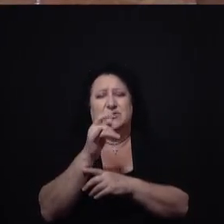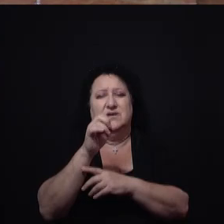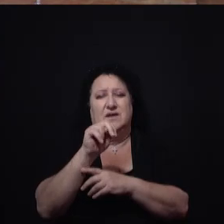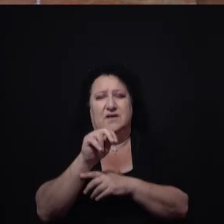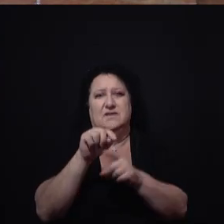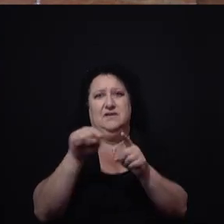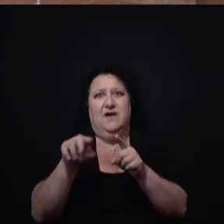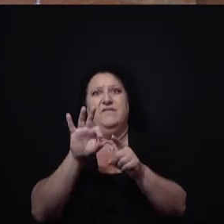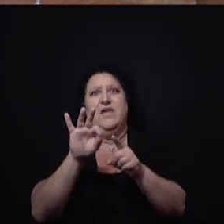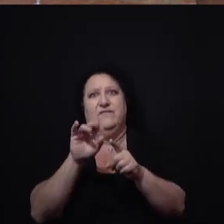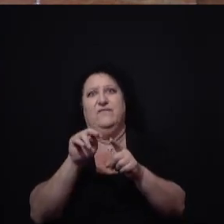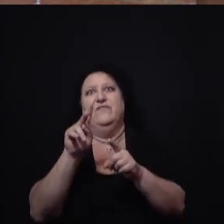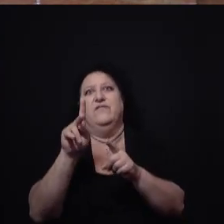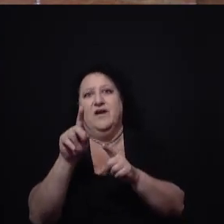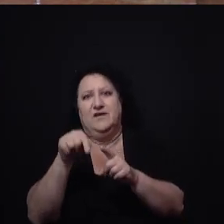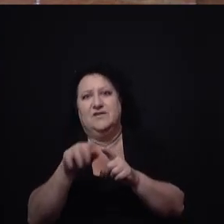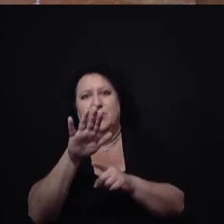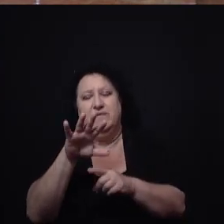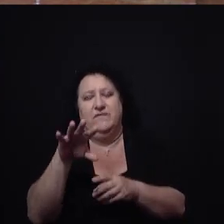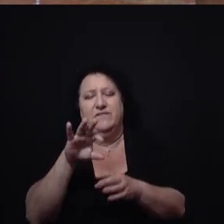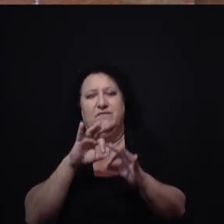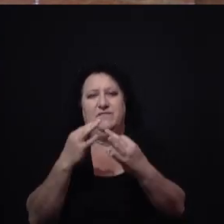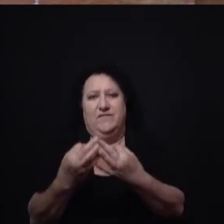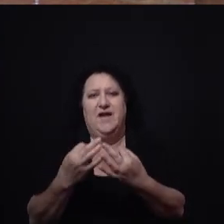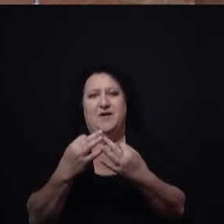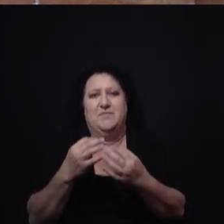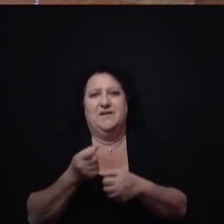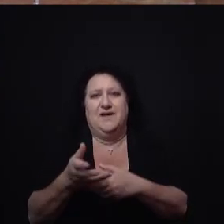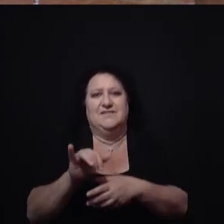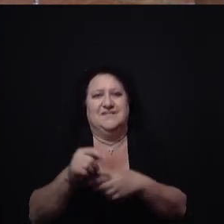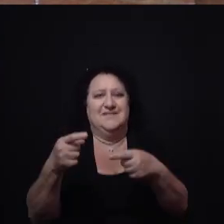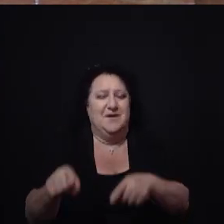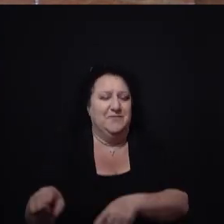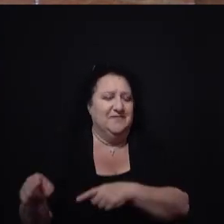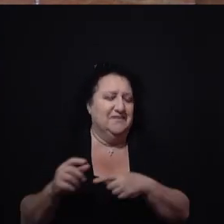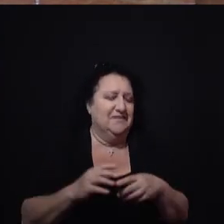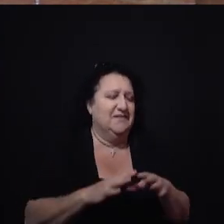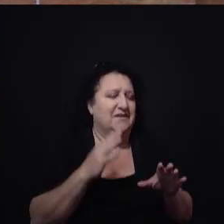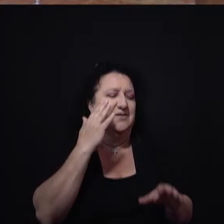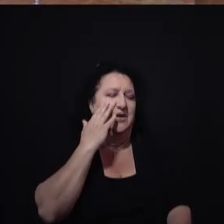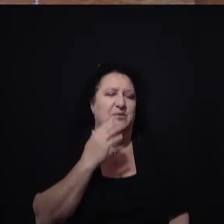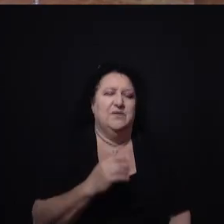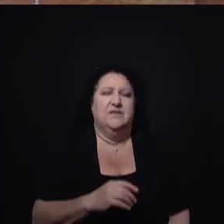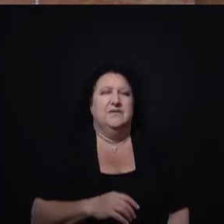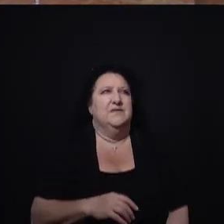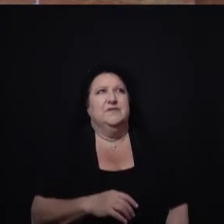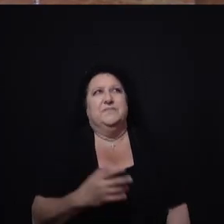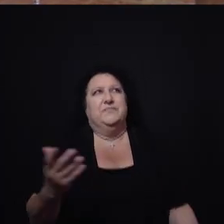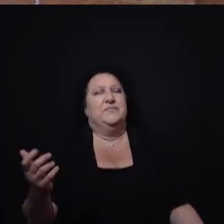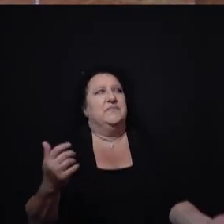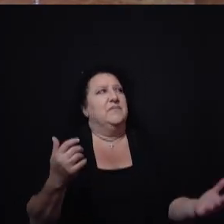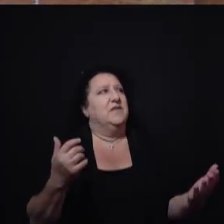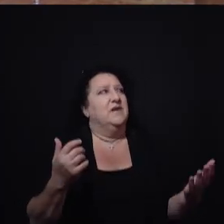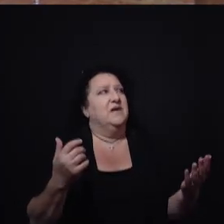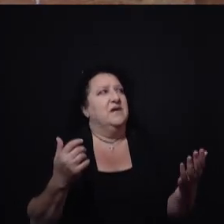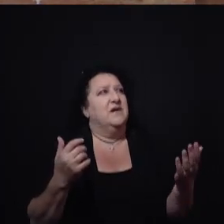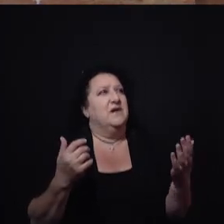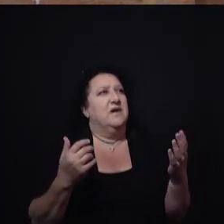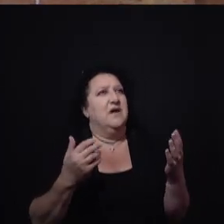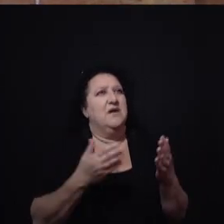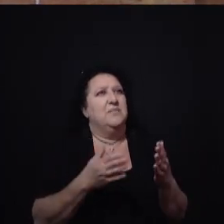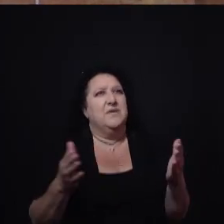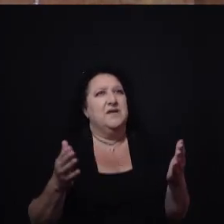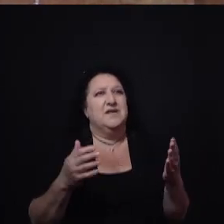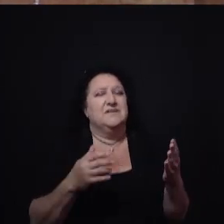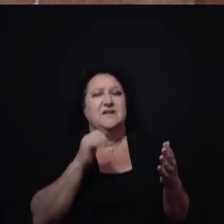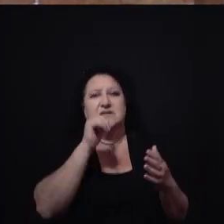That's who the church is. There are still places in the world, I'll have you know, it wasn't just 2,000 years ago, where following Jesus meant